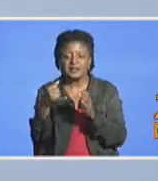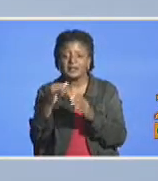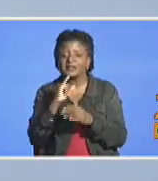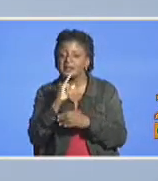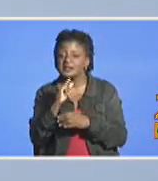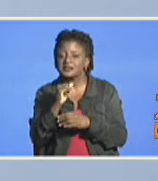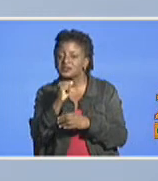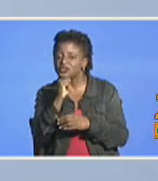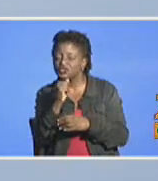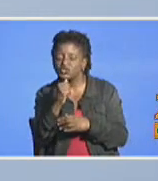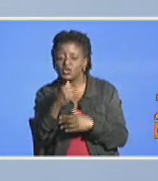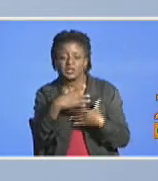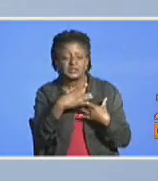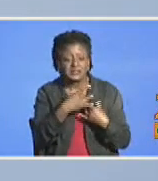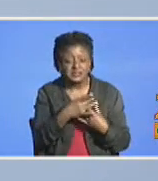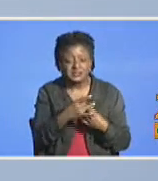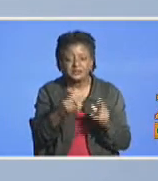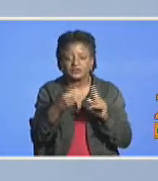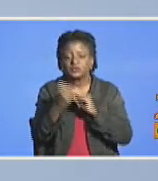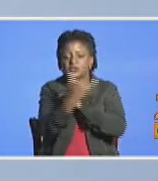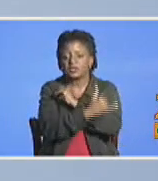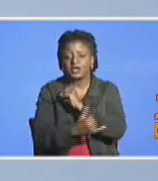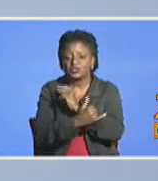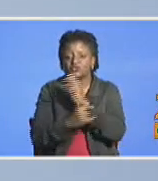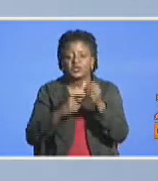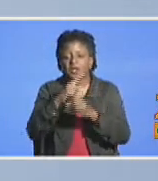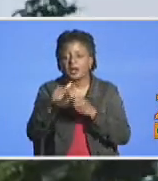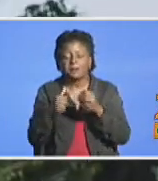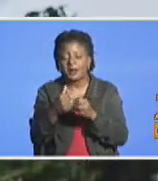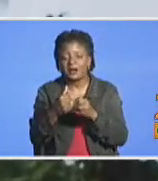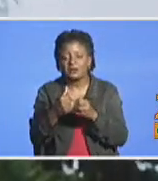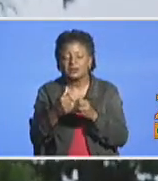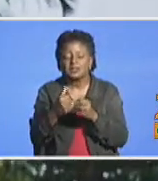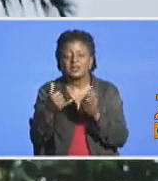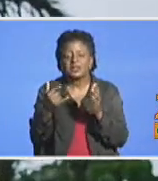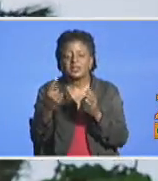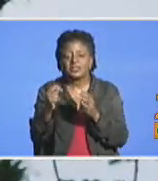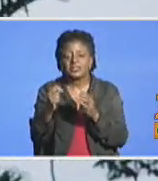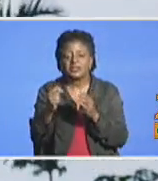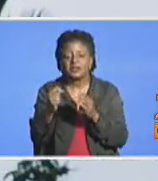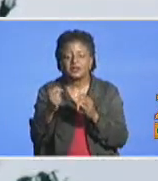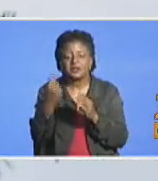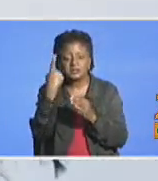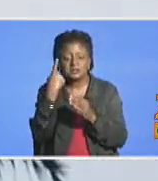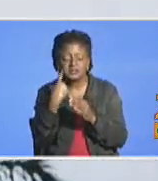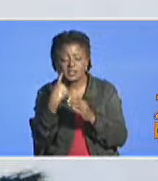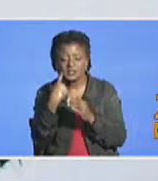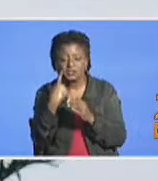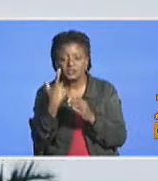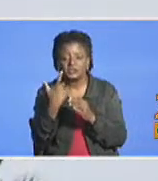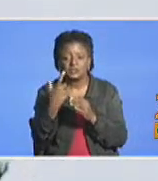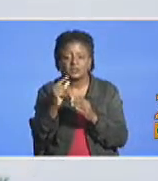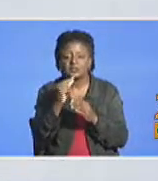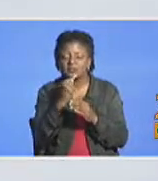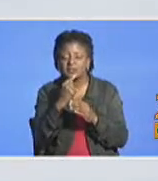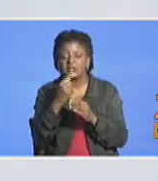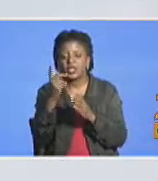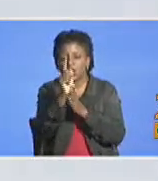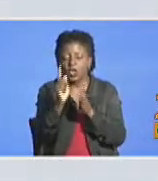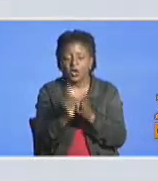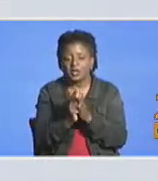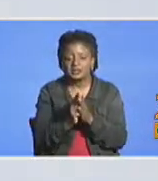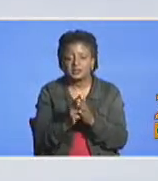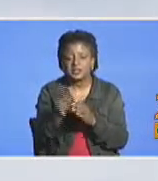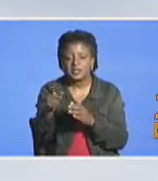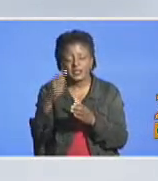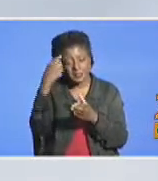the homosexual lifestyle. It maintains the Bahamas believes in the traditional family structure of one man and one